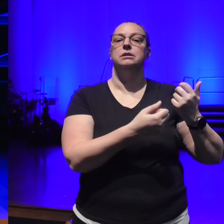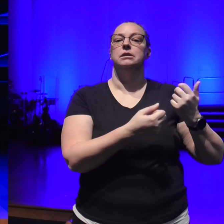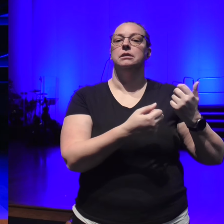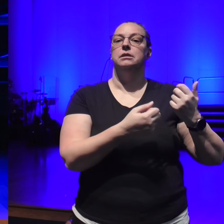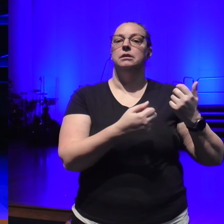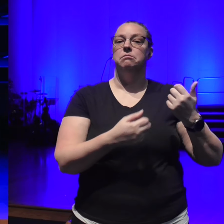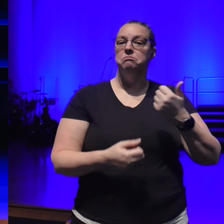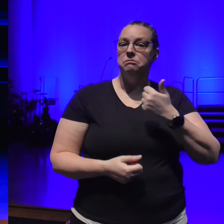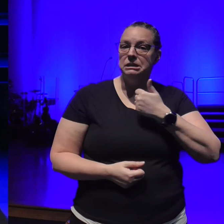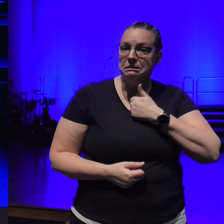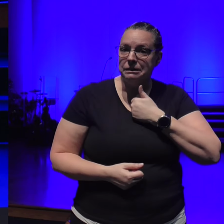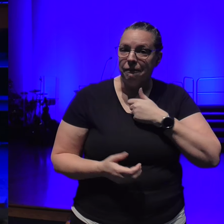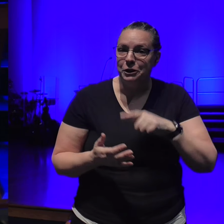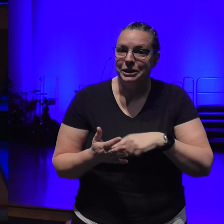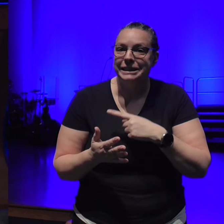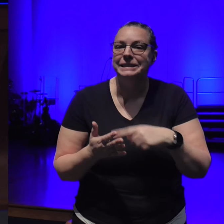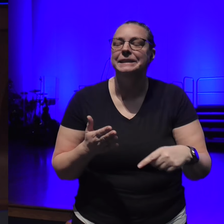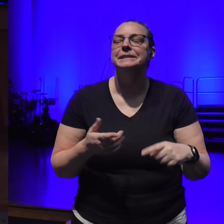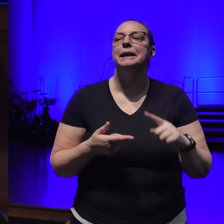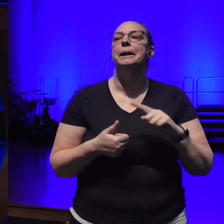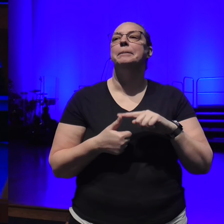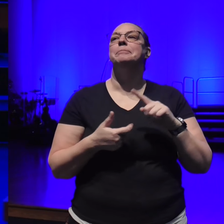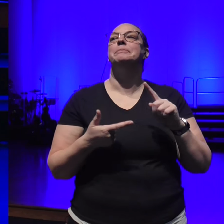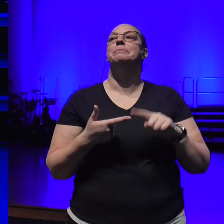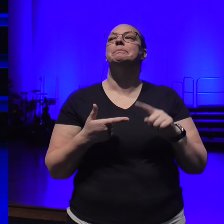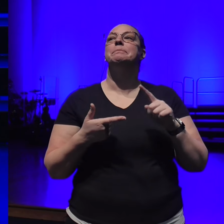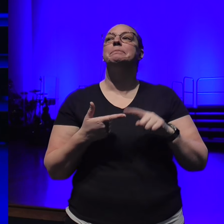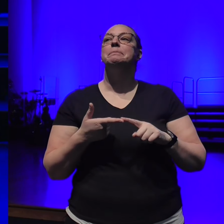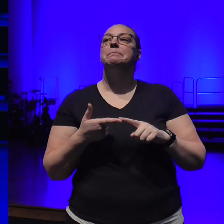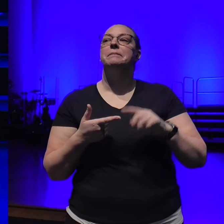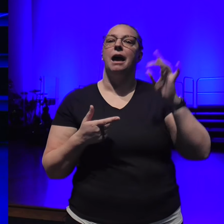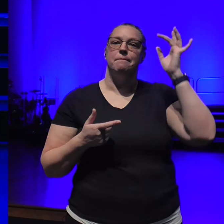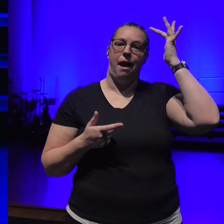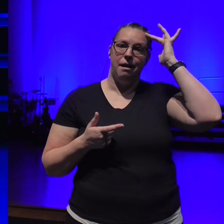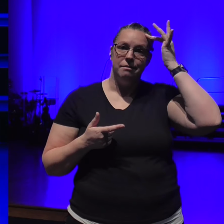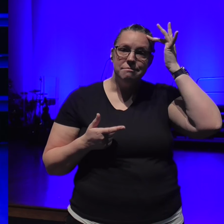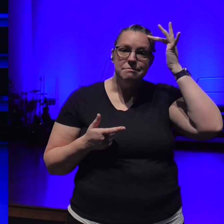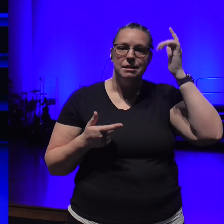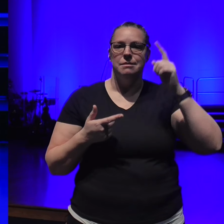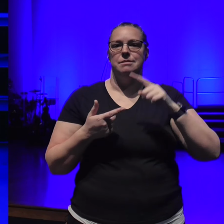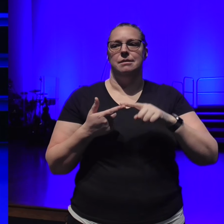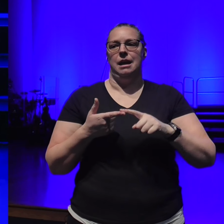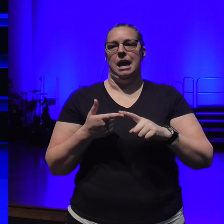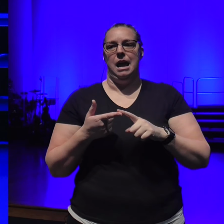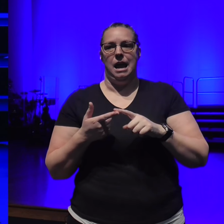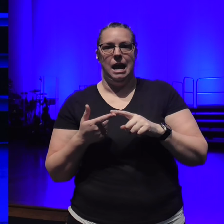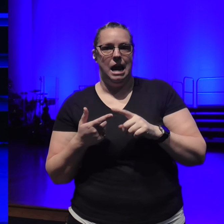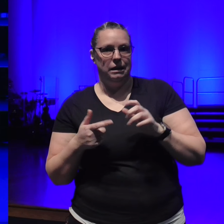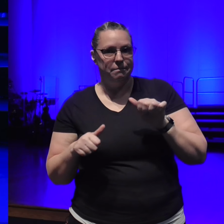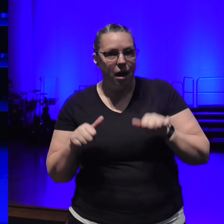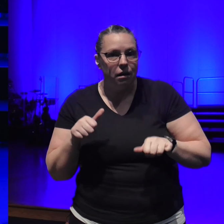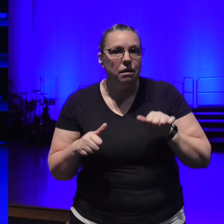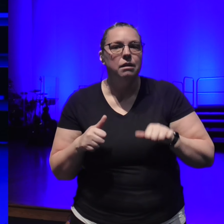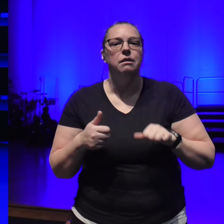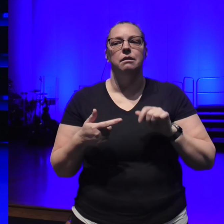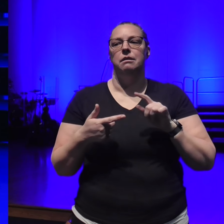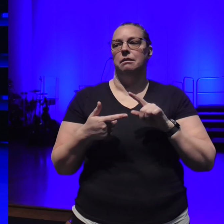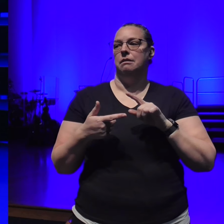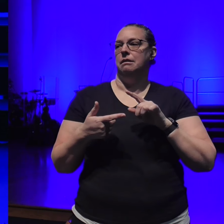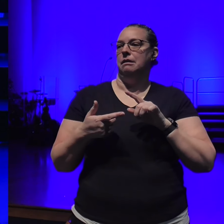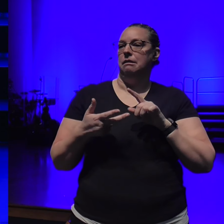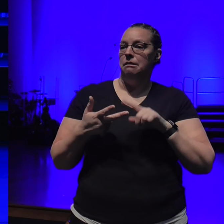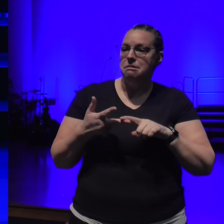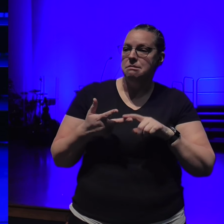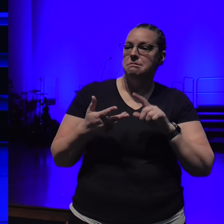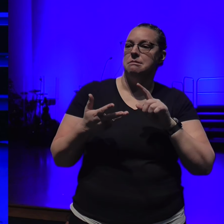in self-criticism, anchored in neuroses and in insecurities, filled with inhibitions